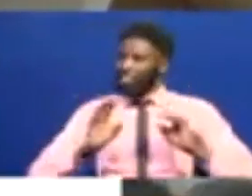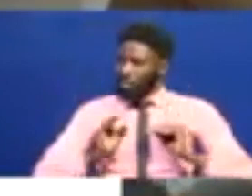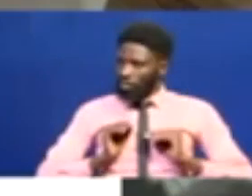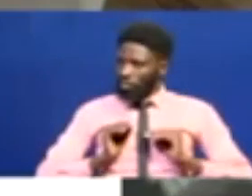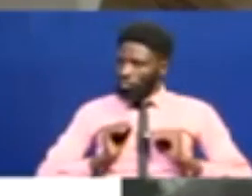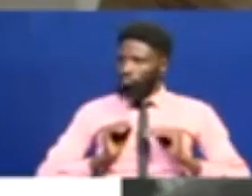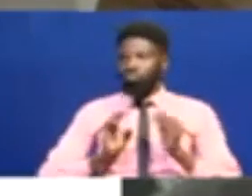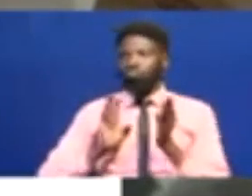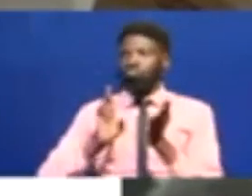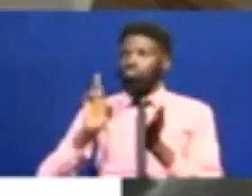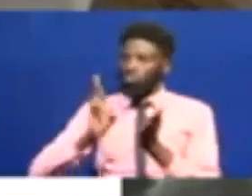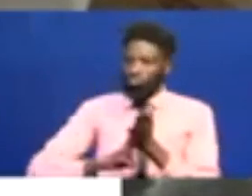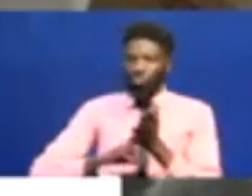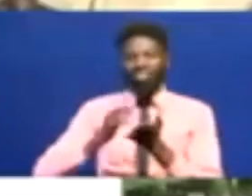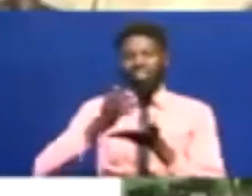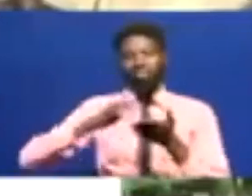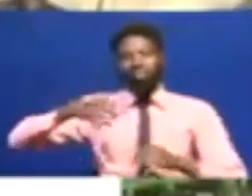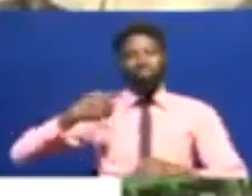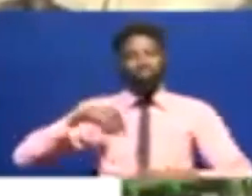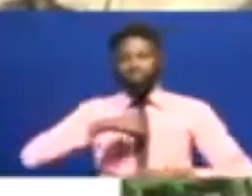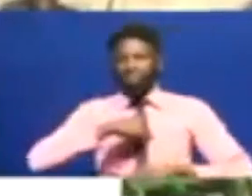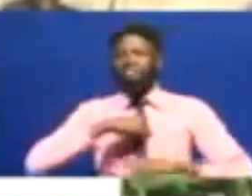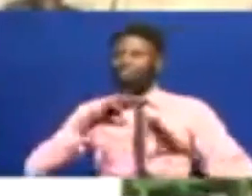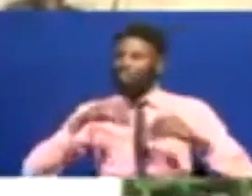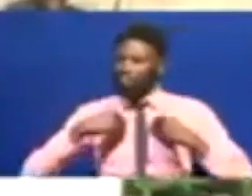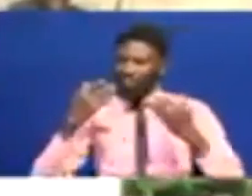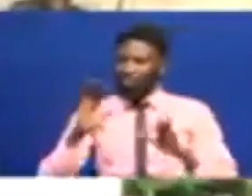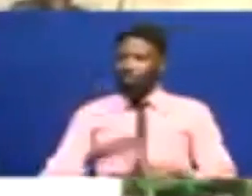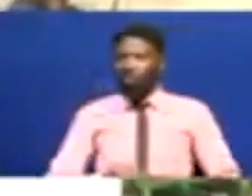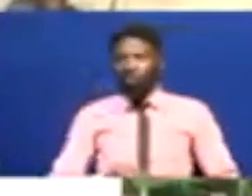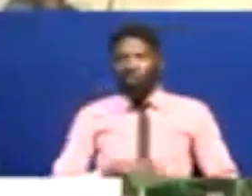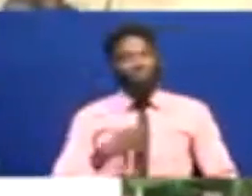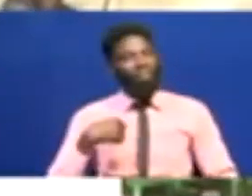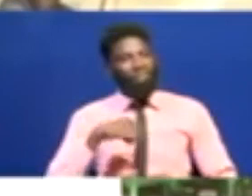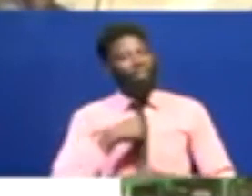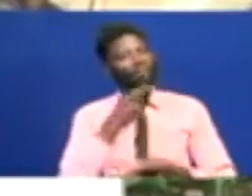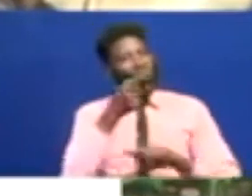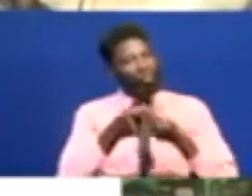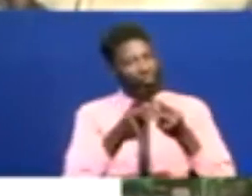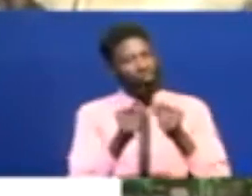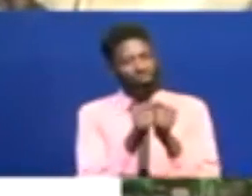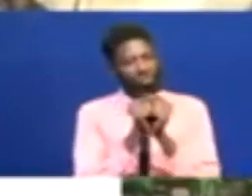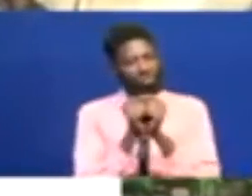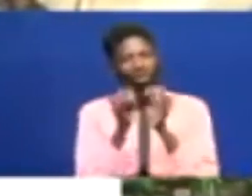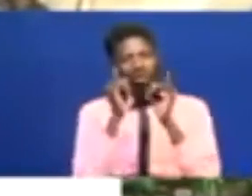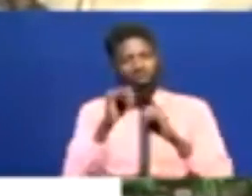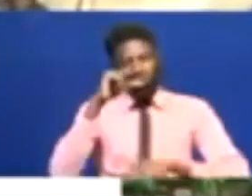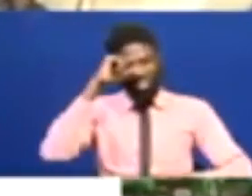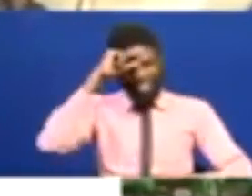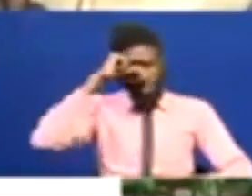registration ya sub-county tumekubaliana. I'm fast-tracking now this process with this new regime of the county government. There is a lot